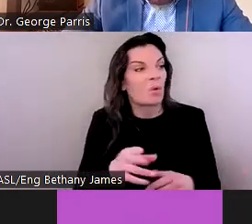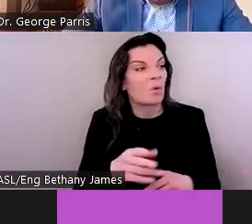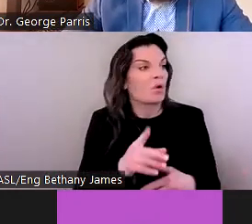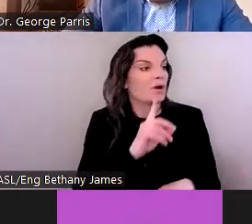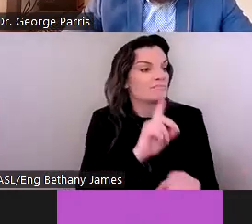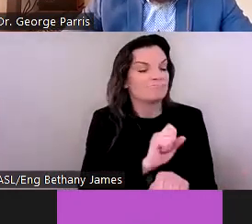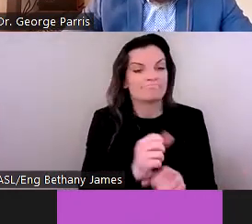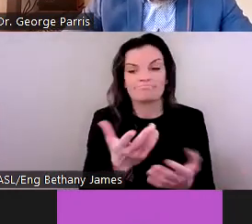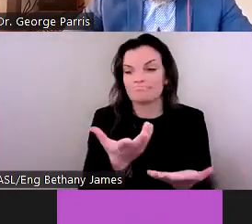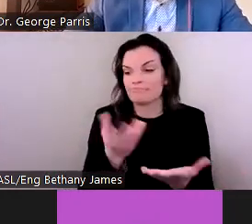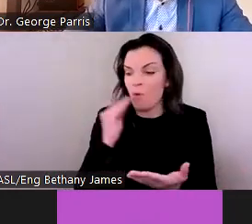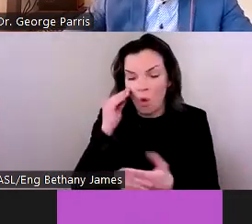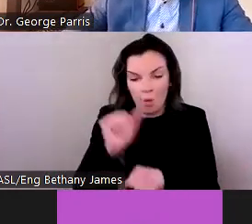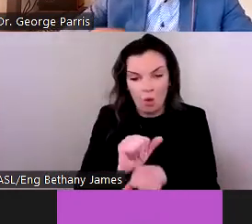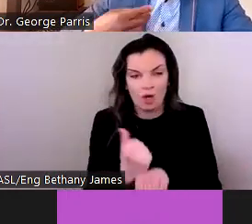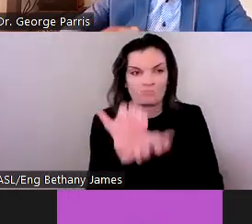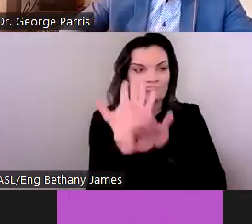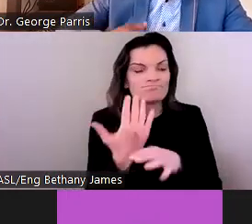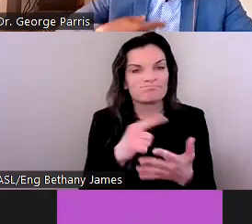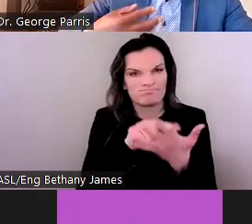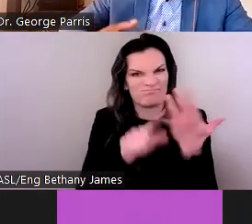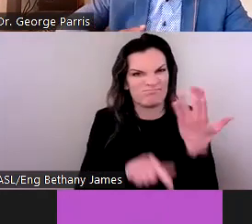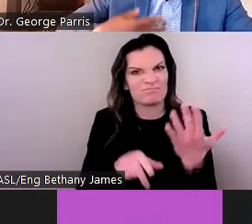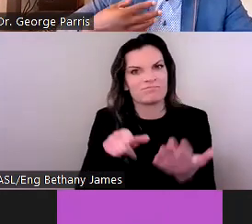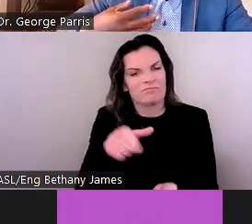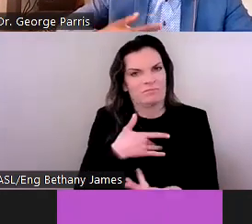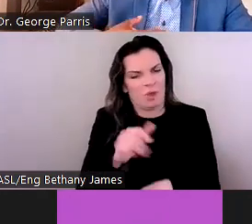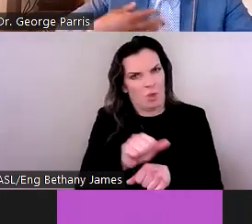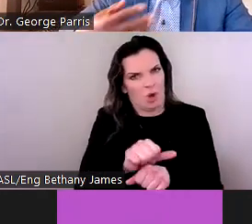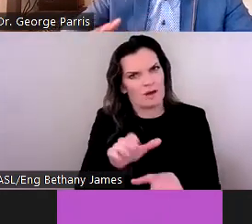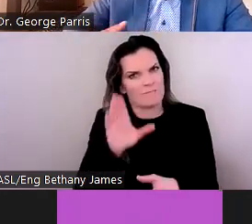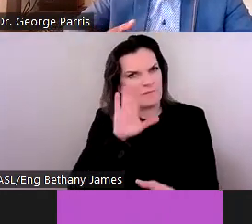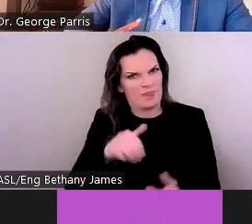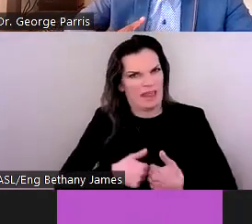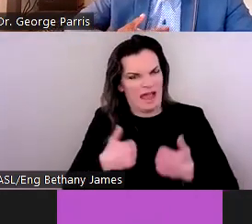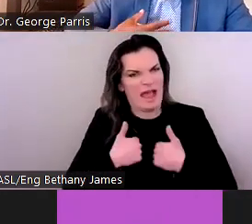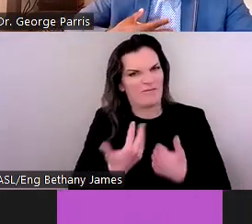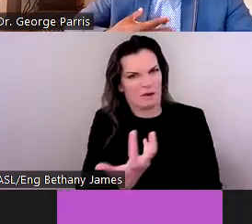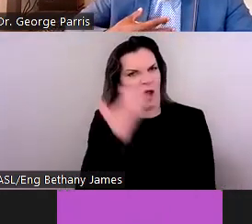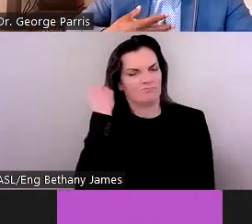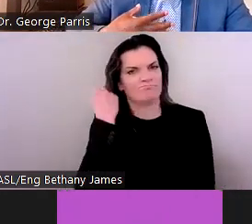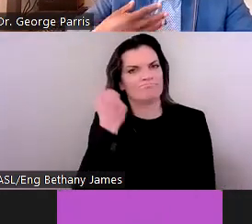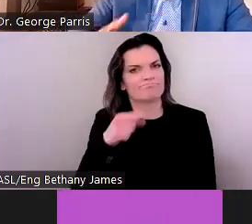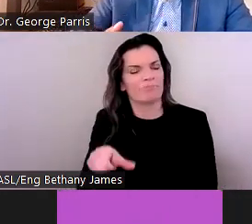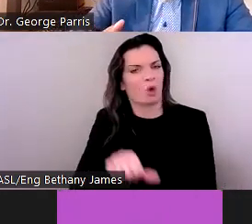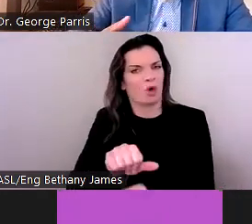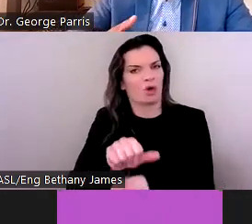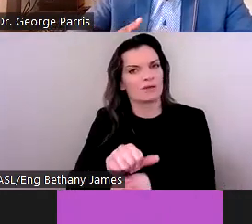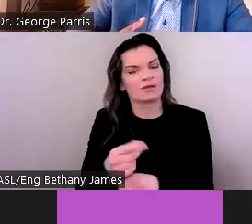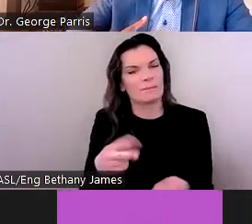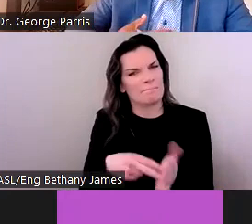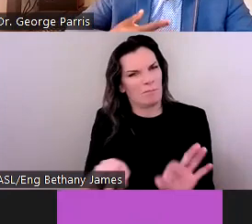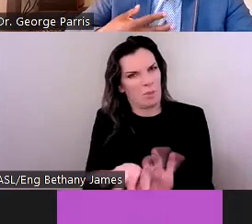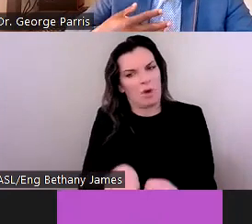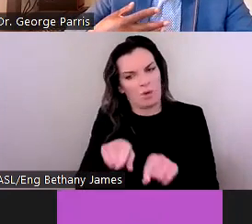day at work. So we want people to be able to feel a sense of that they belong. And